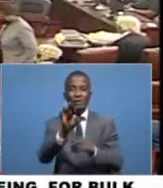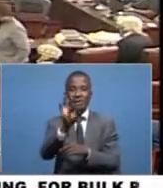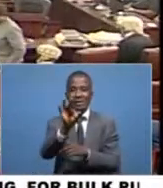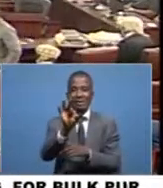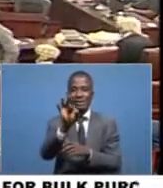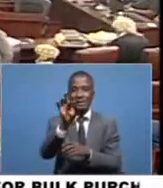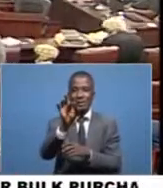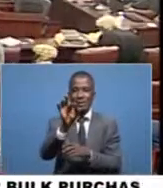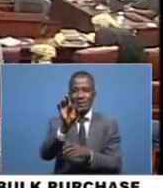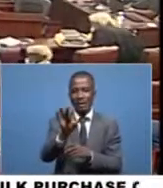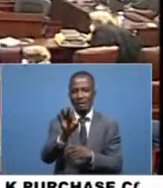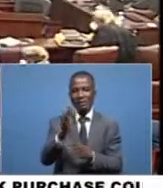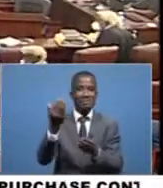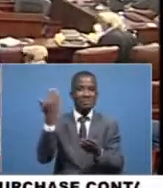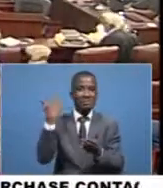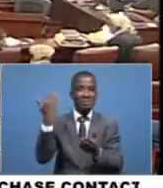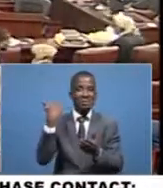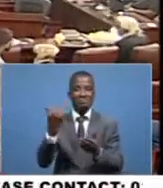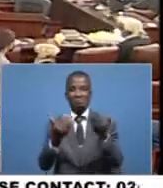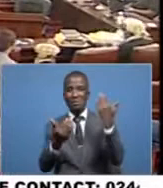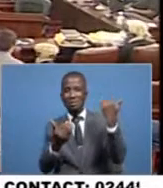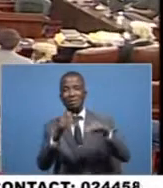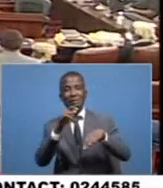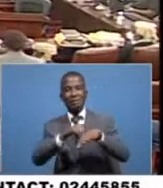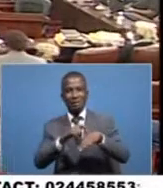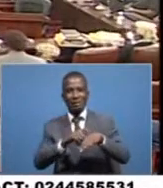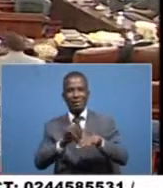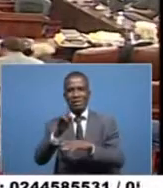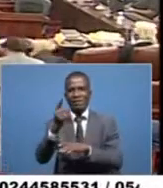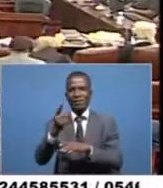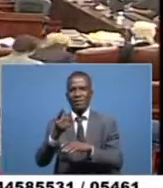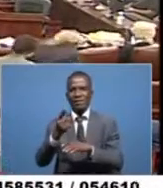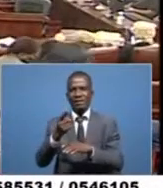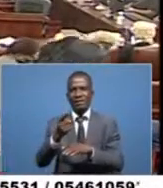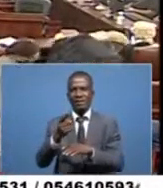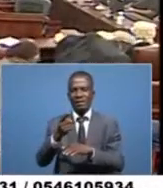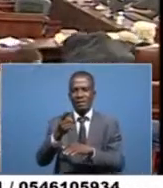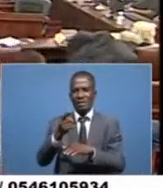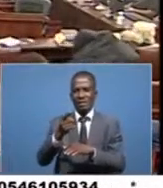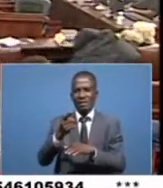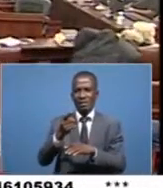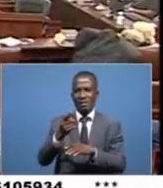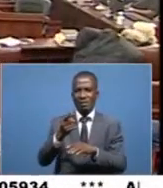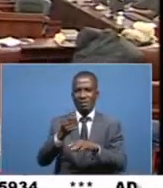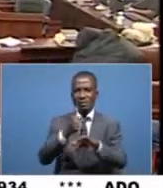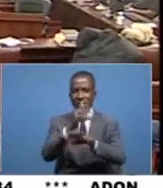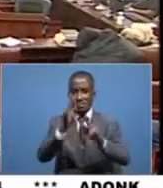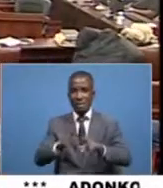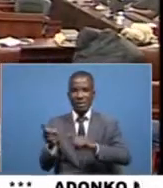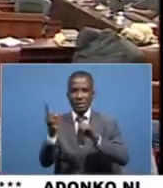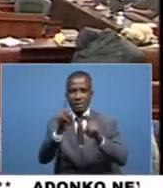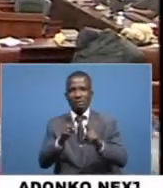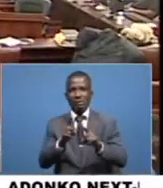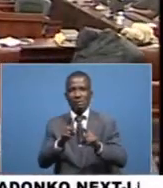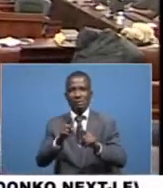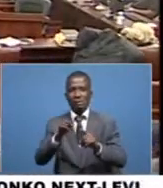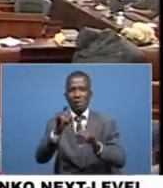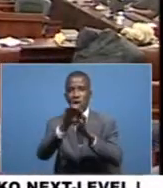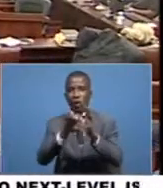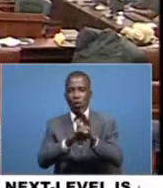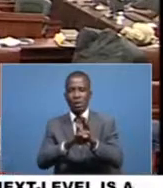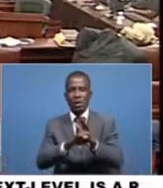1999-2002 Ghana Report 402. The first respondent is not subject to any different rules of procedure because it is a constitutional